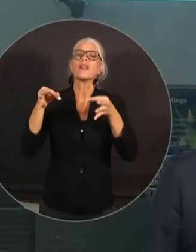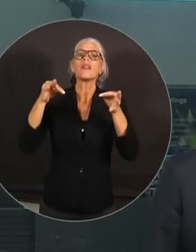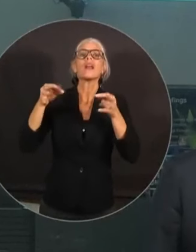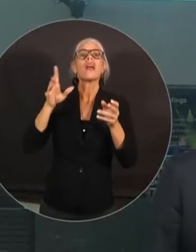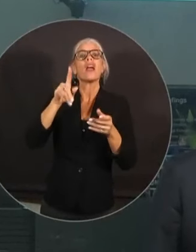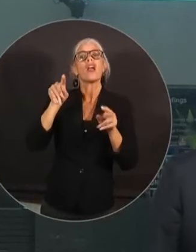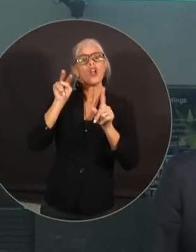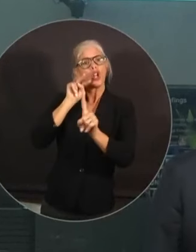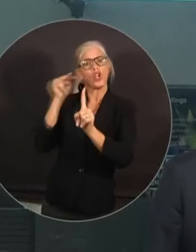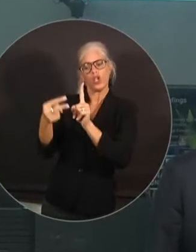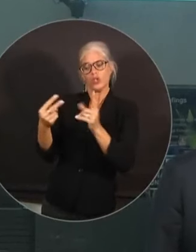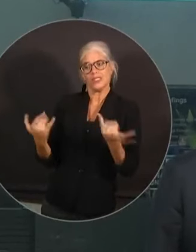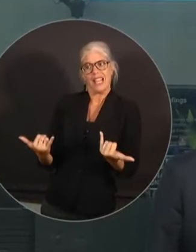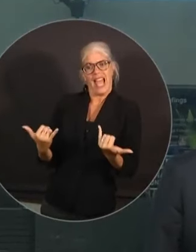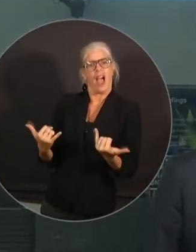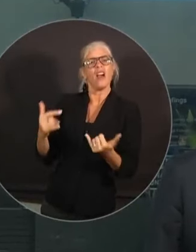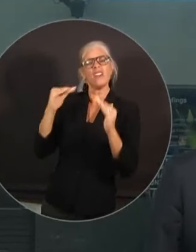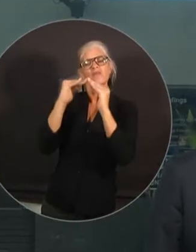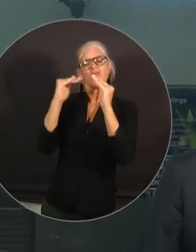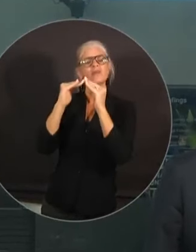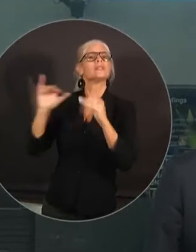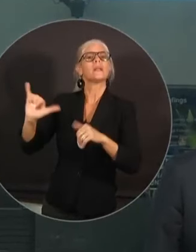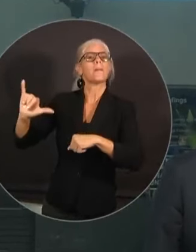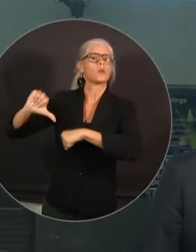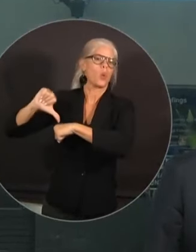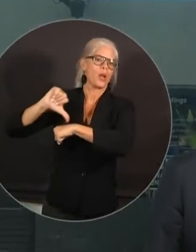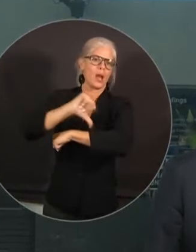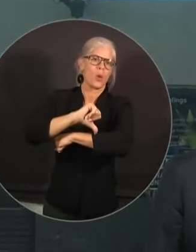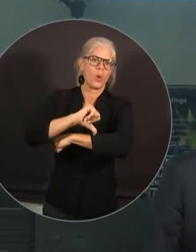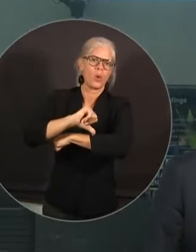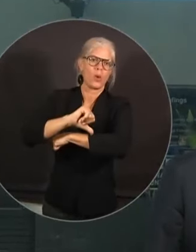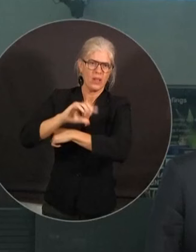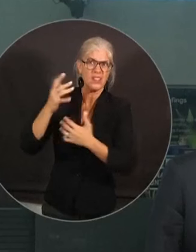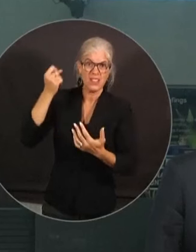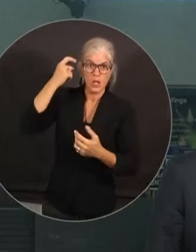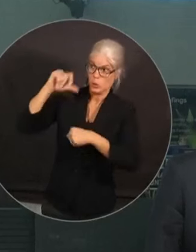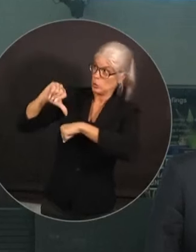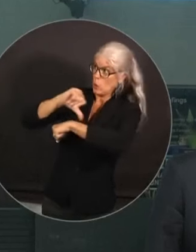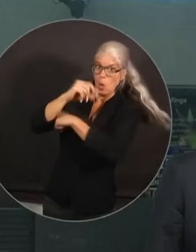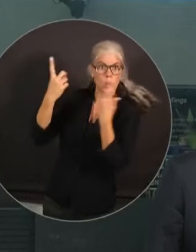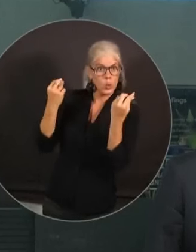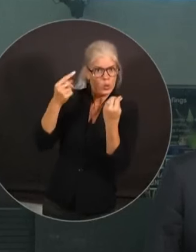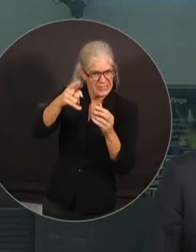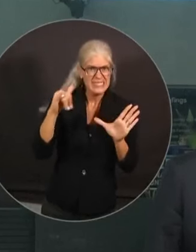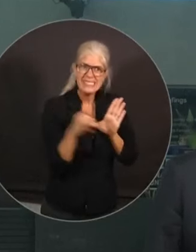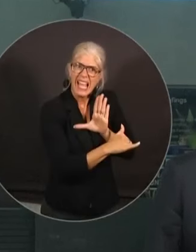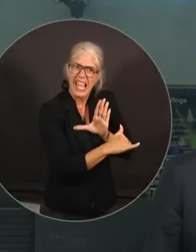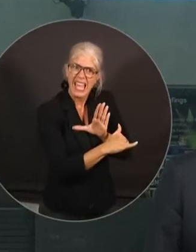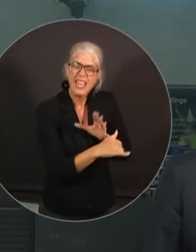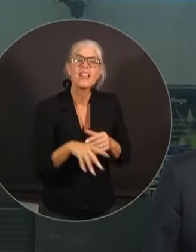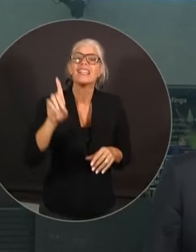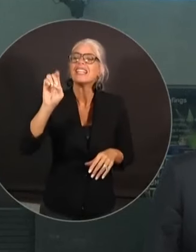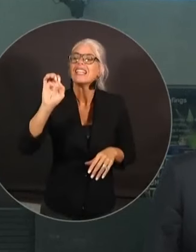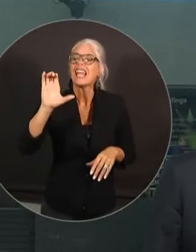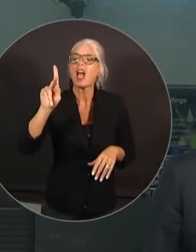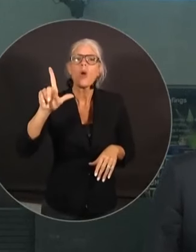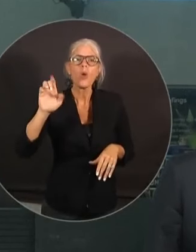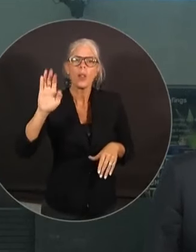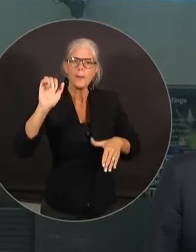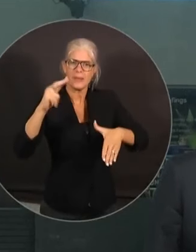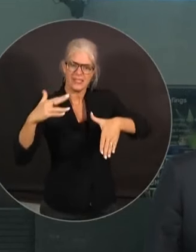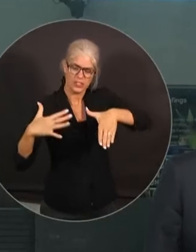Again, those individuals along Deckle Beach, maybe even as close to Steenhatchie, you're